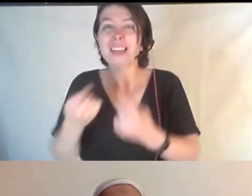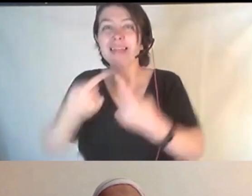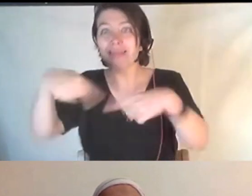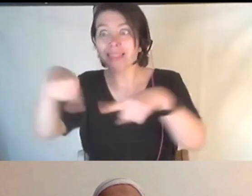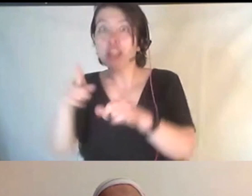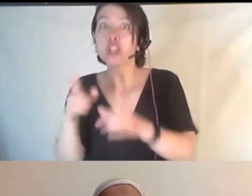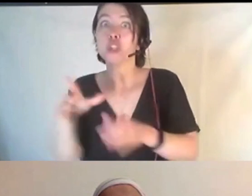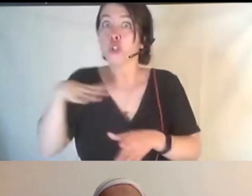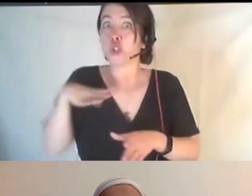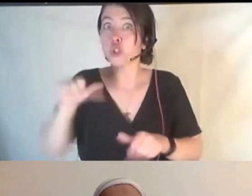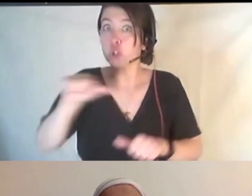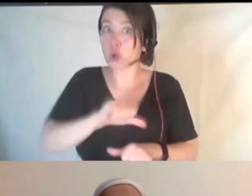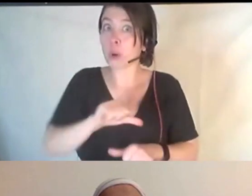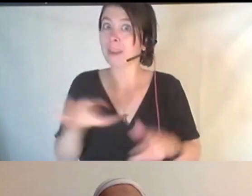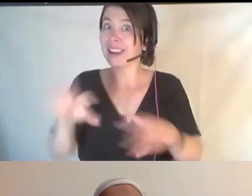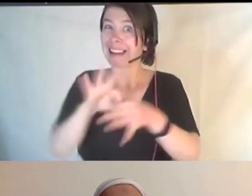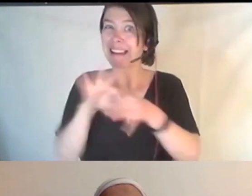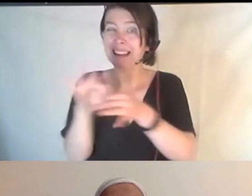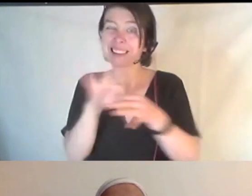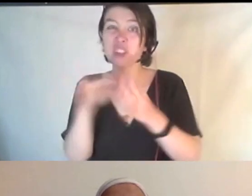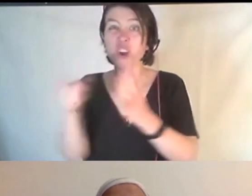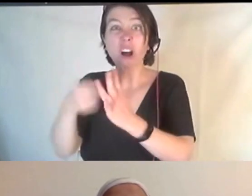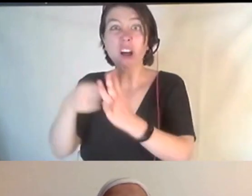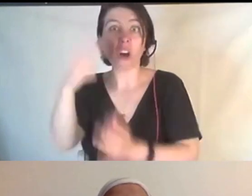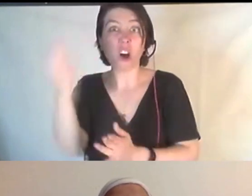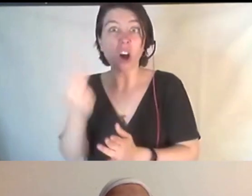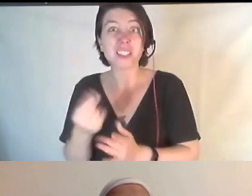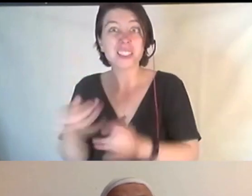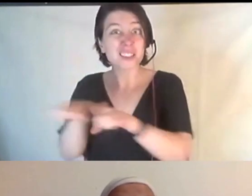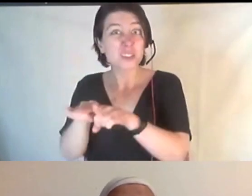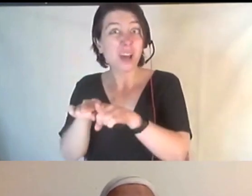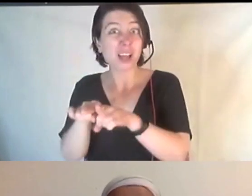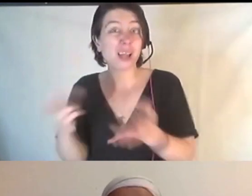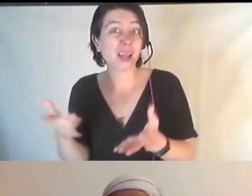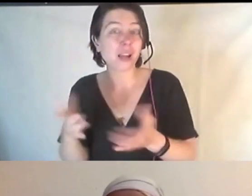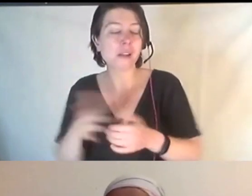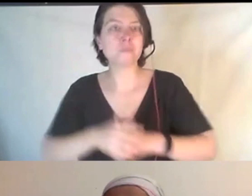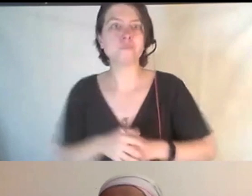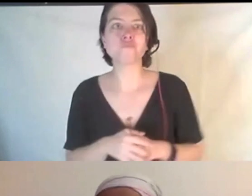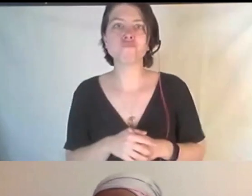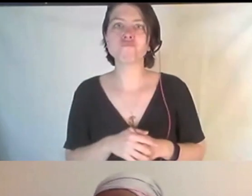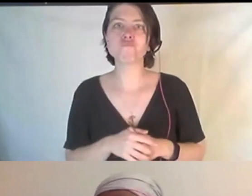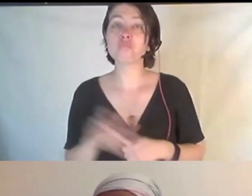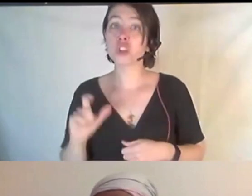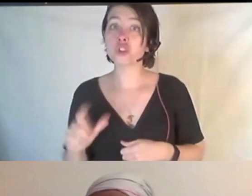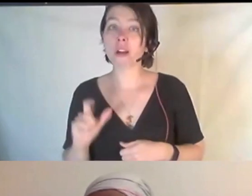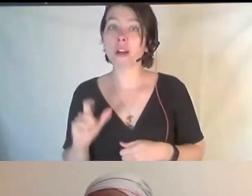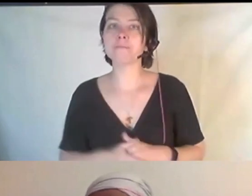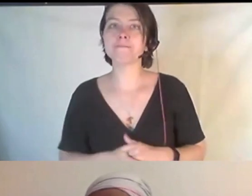educational or community spaces. Starting point, Charlotte? Yeah, well, I mean,